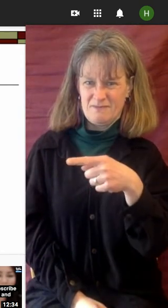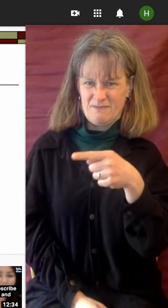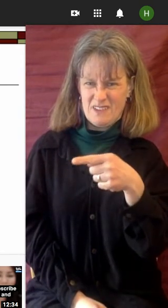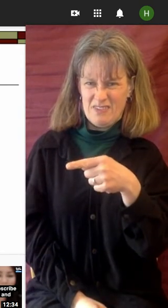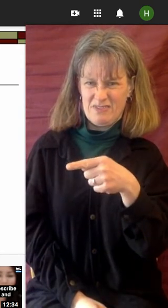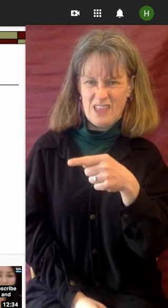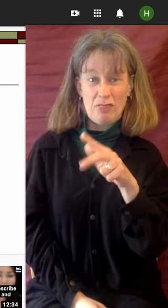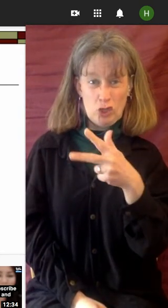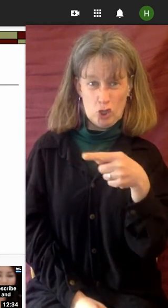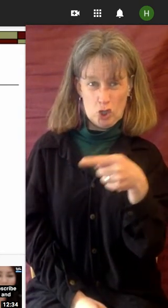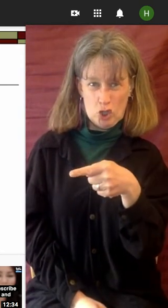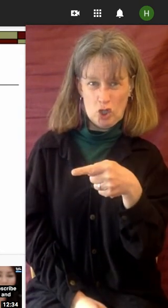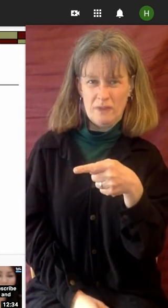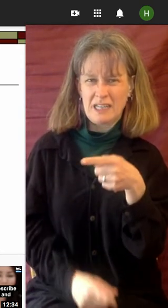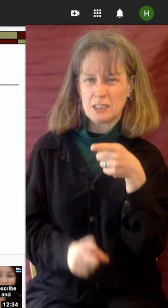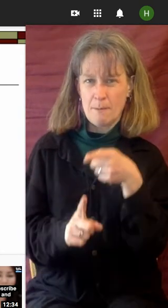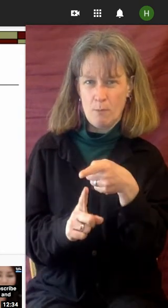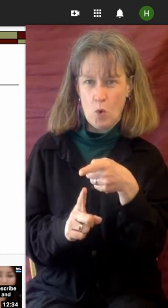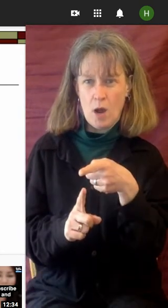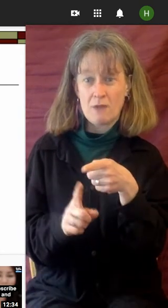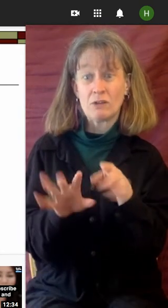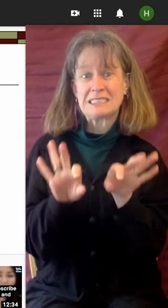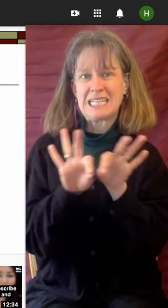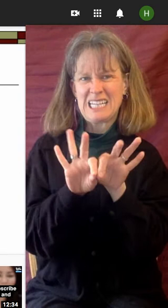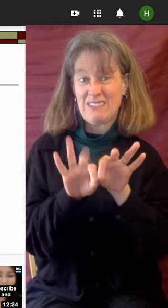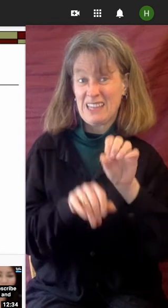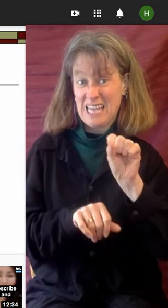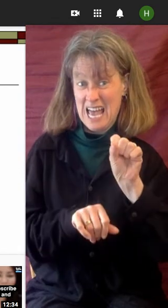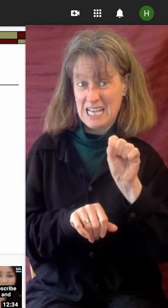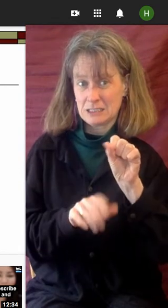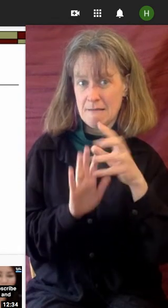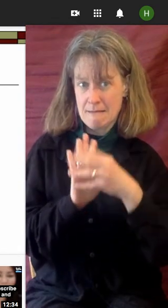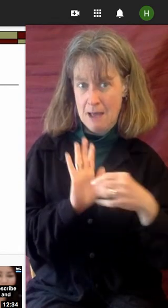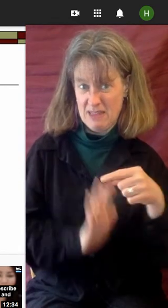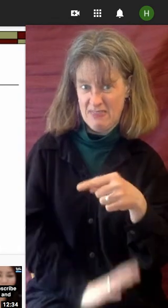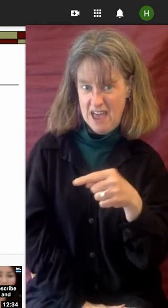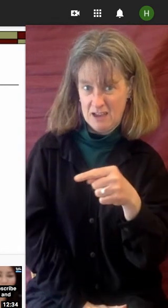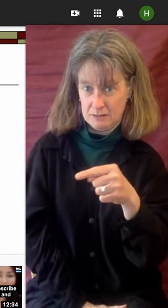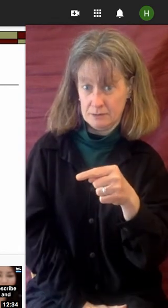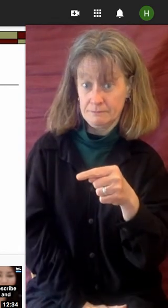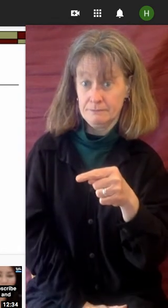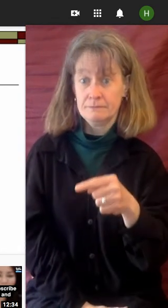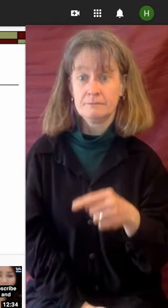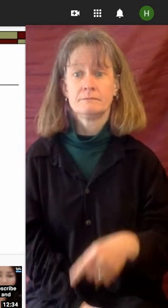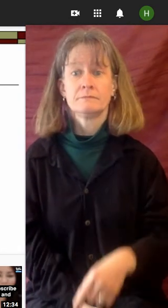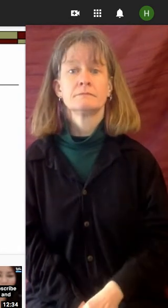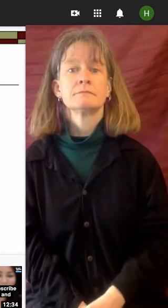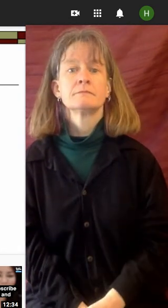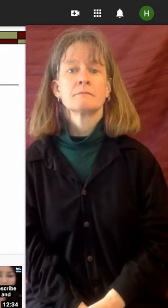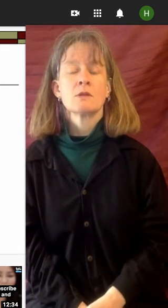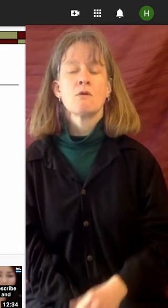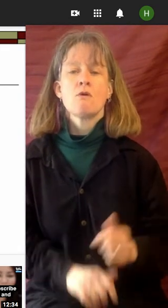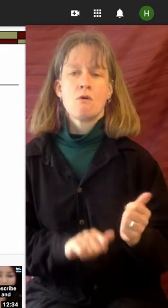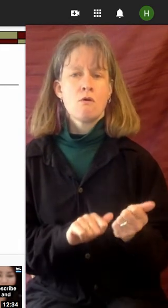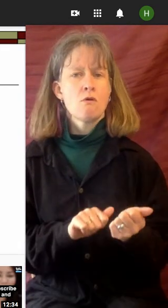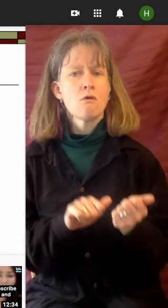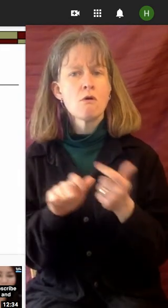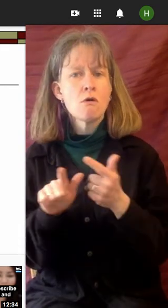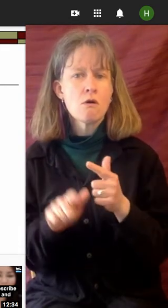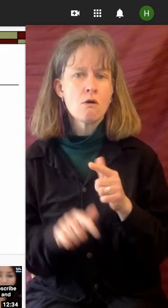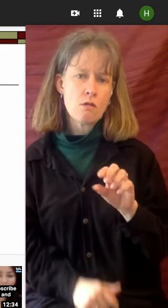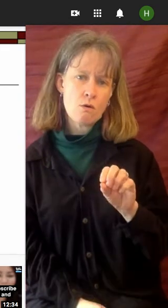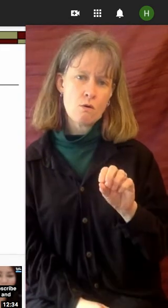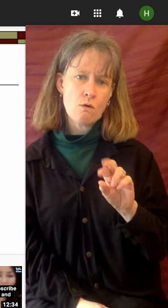significance. You're going to be writing something like this down many times. that all organisms have